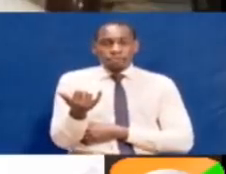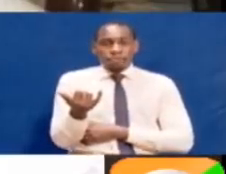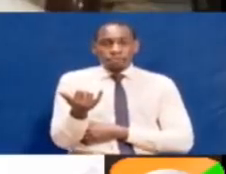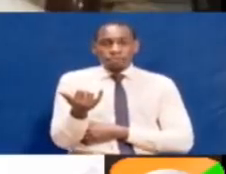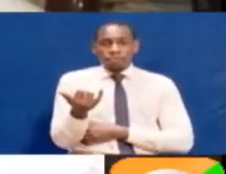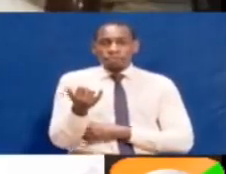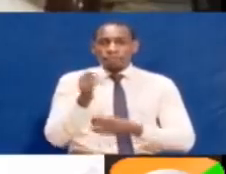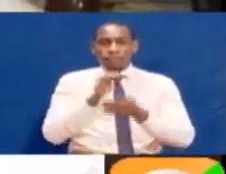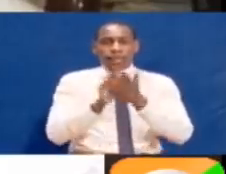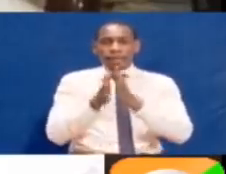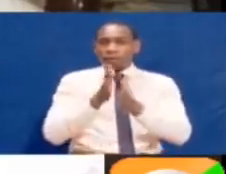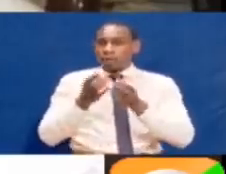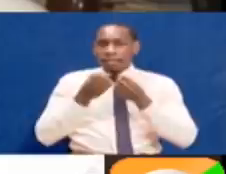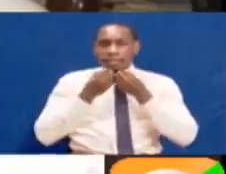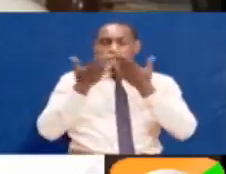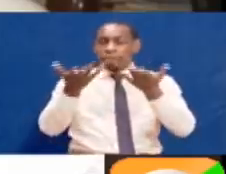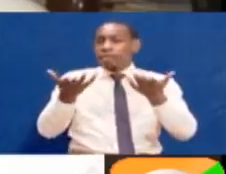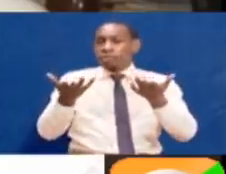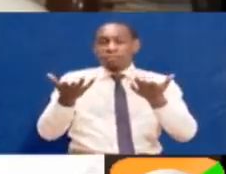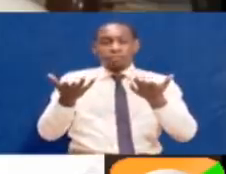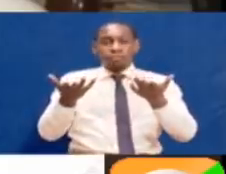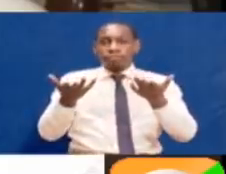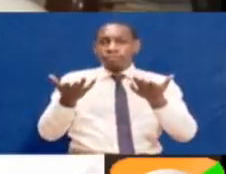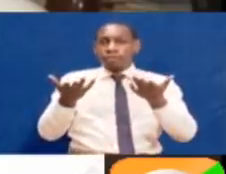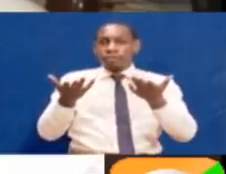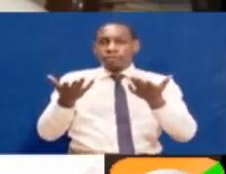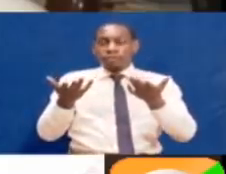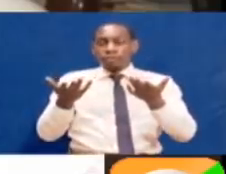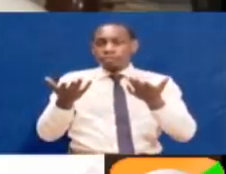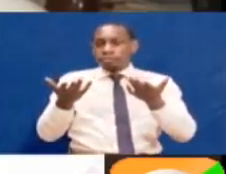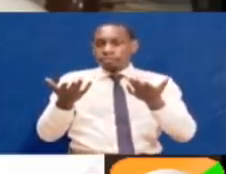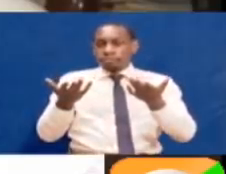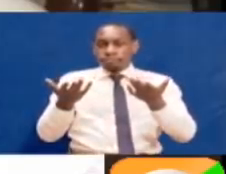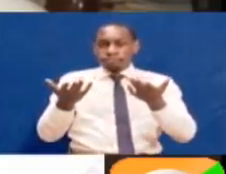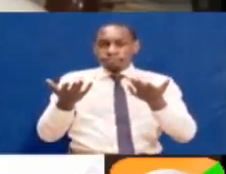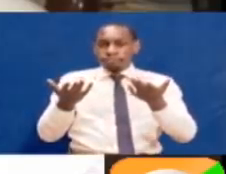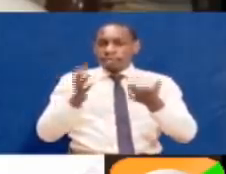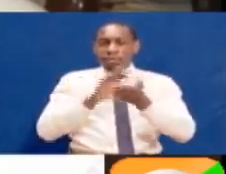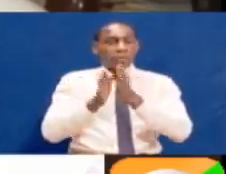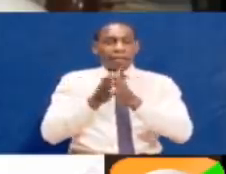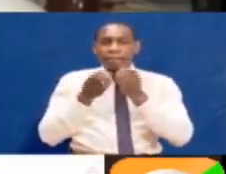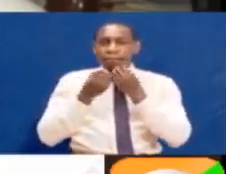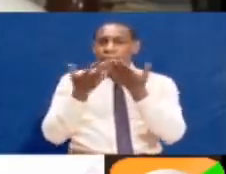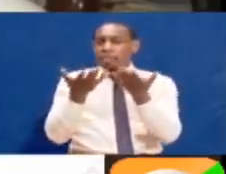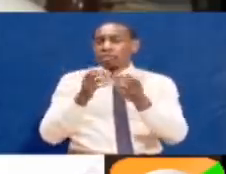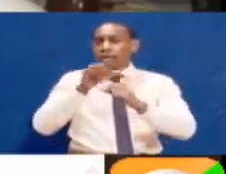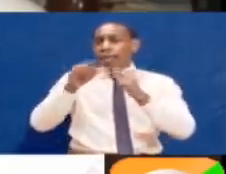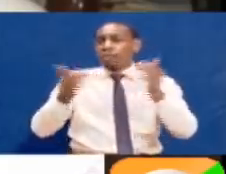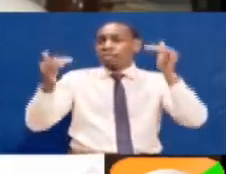were. No disclosure was given to me about the nature of